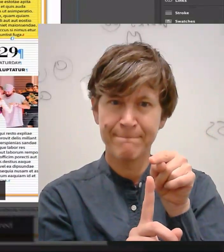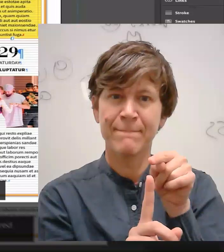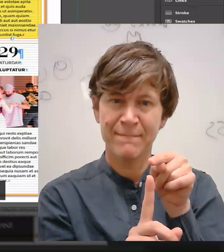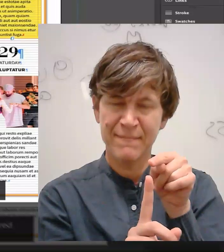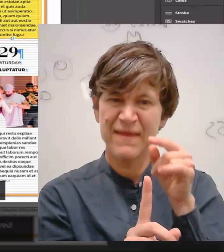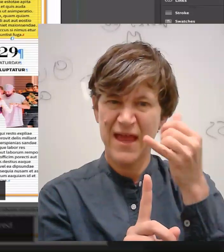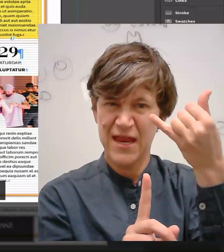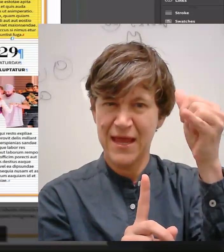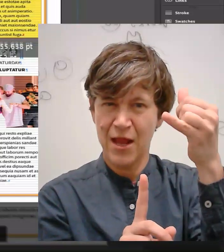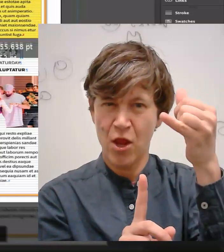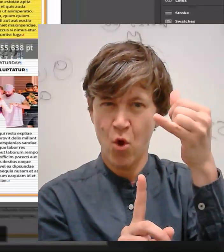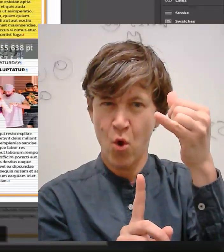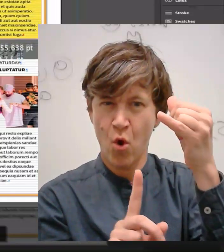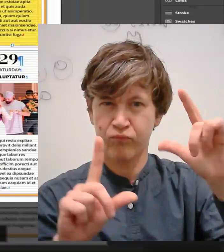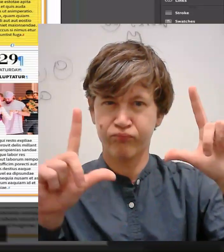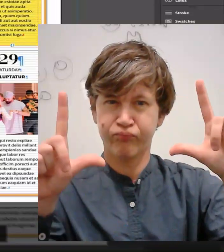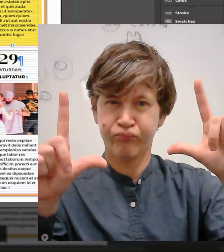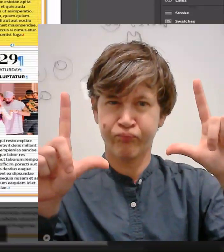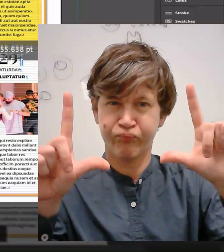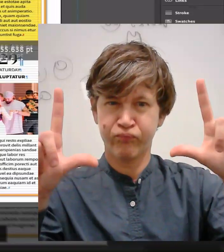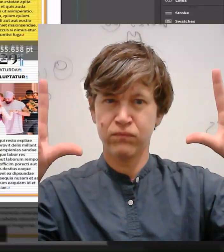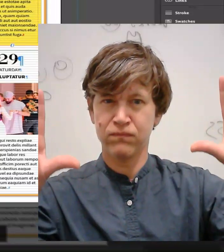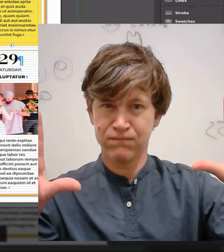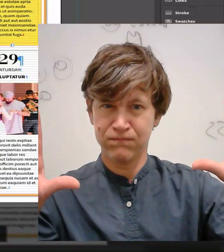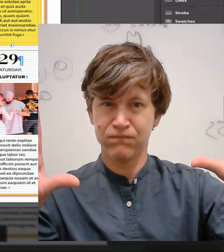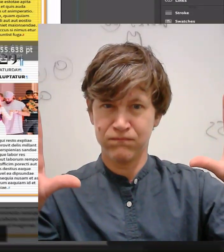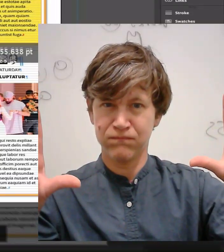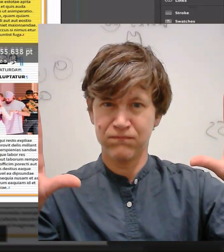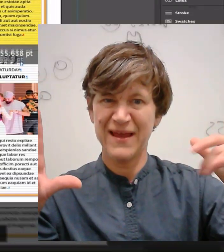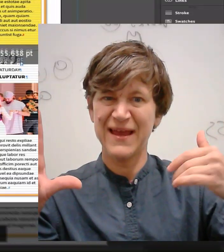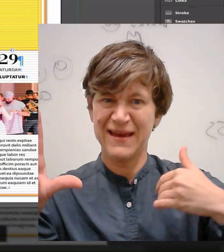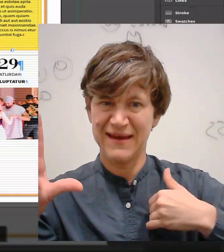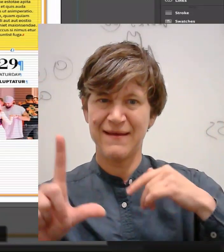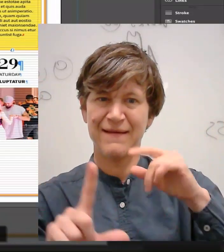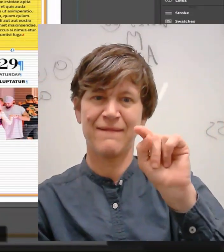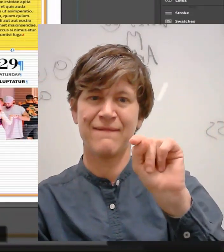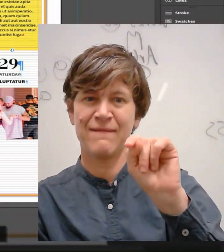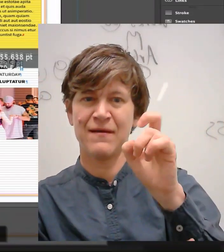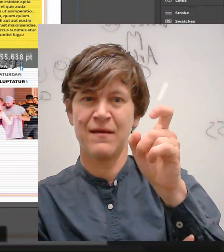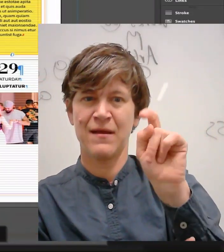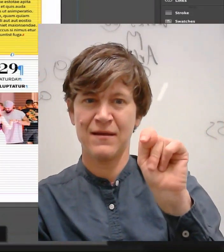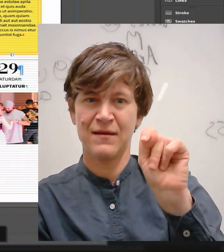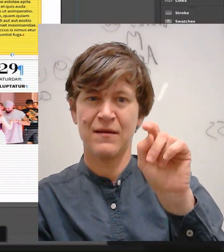featured frame above, and this frame has a text wrap on it.